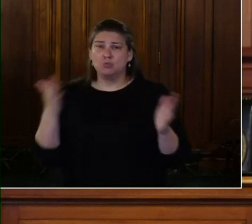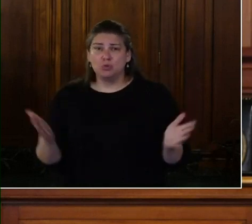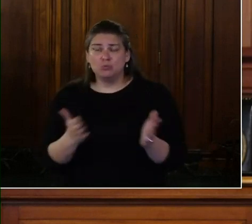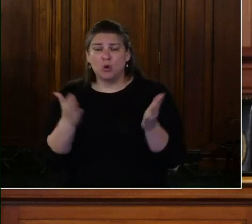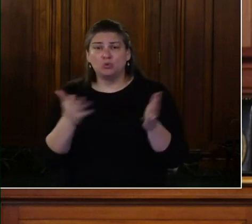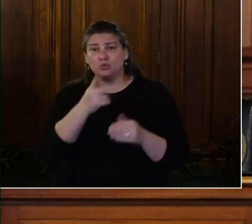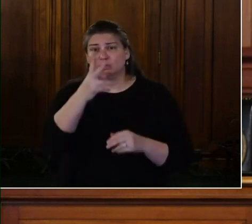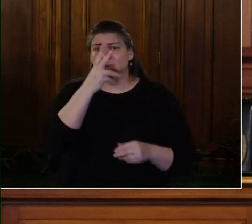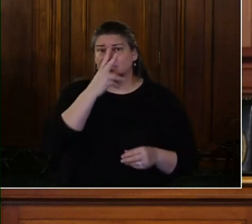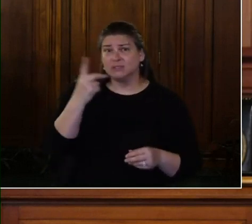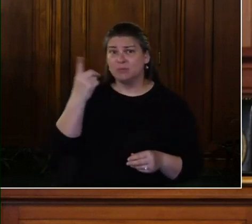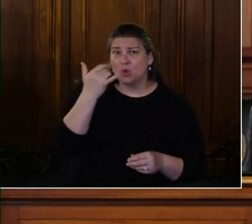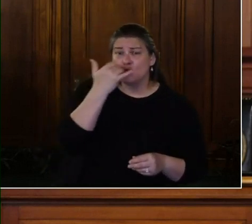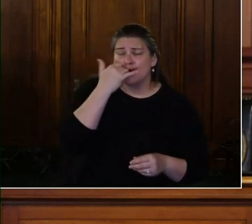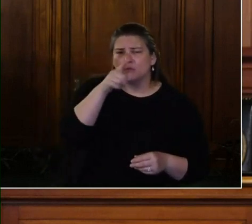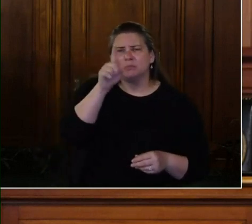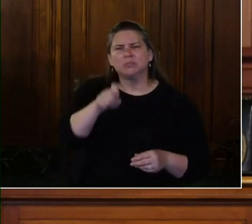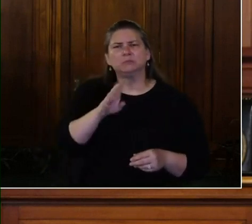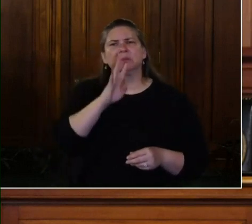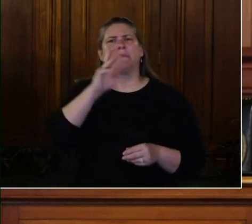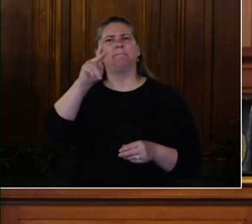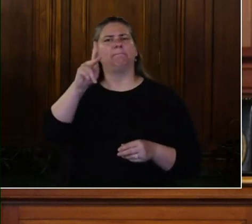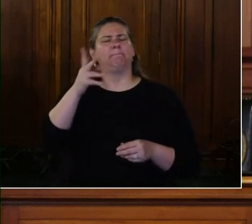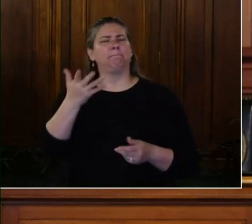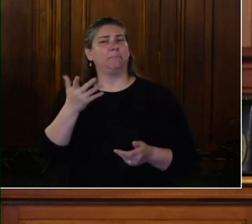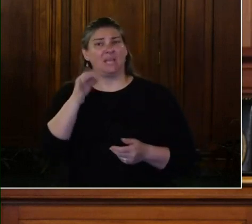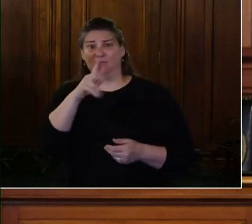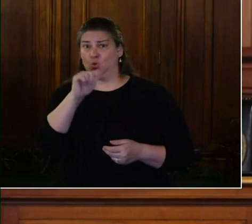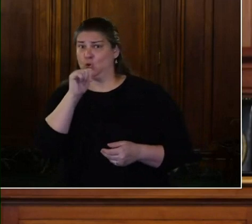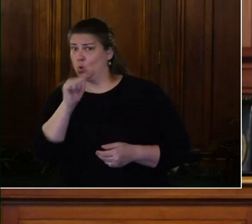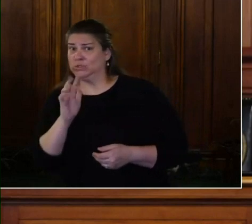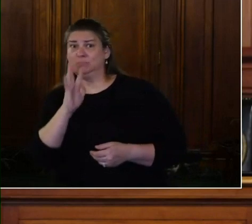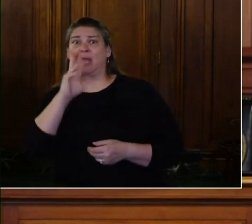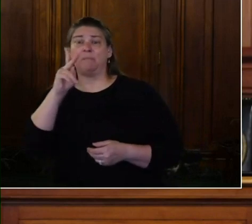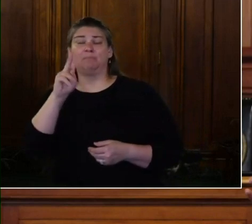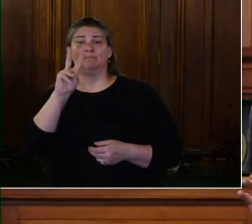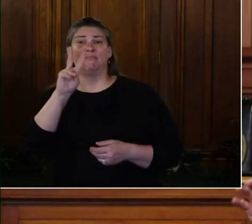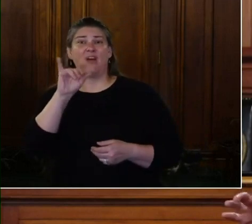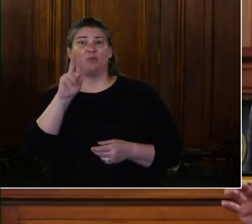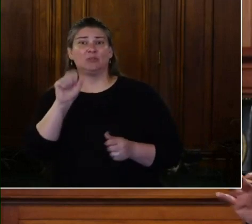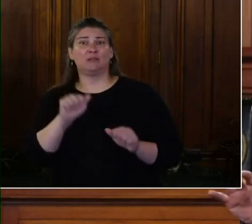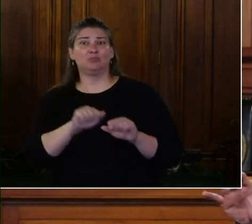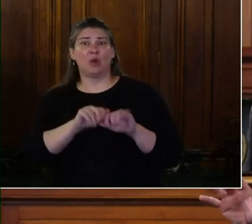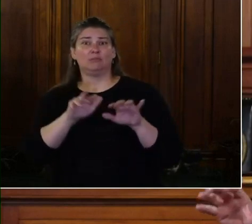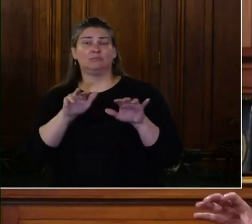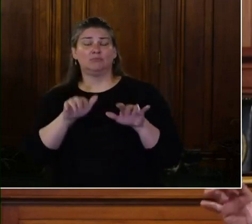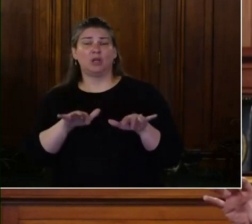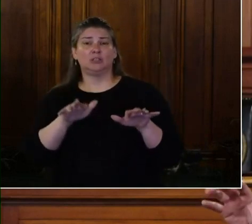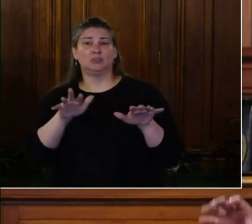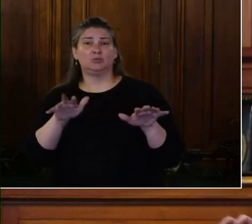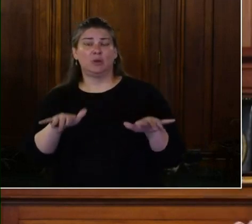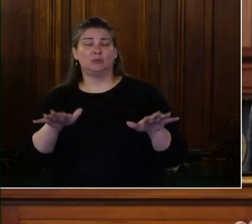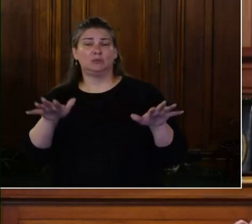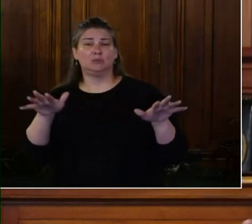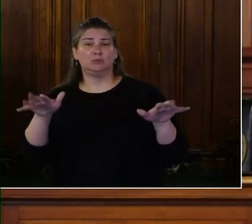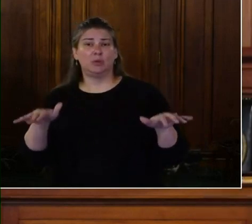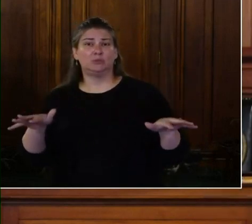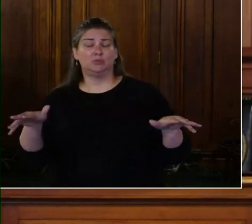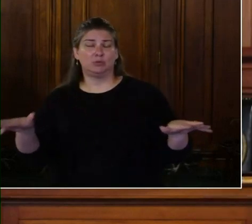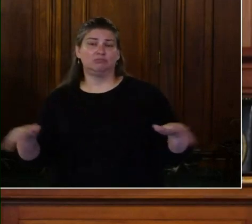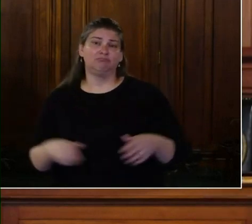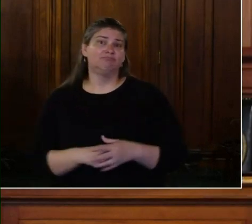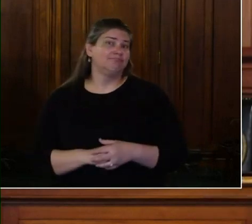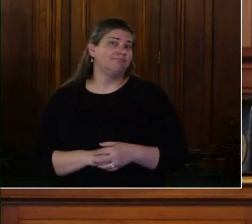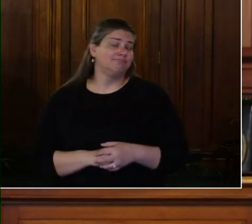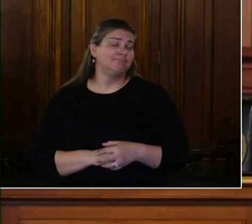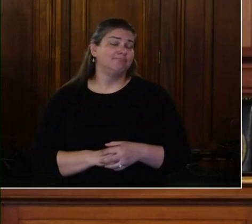see something wrong, you got to speak up. Because if you don't, that virus could be spreading and spreading and spreading and spreading.